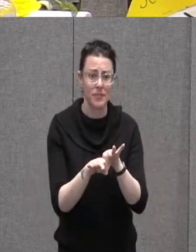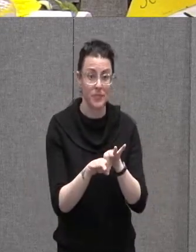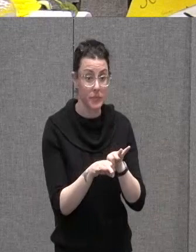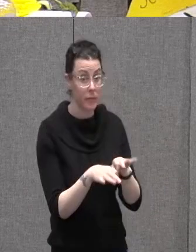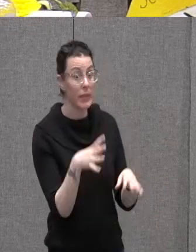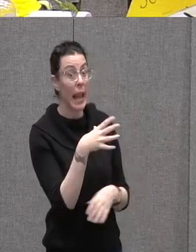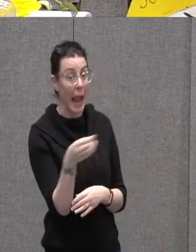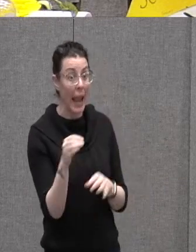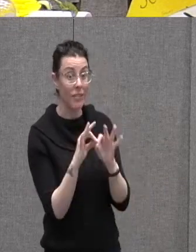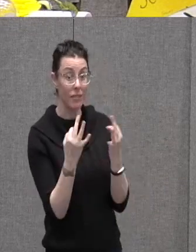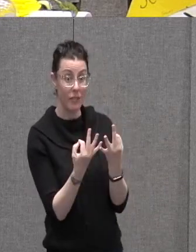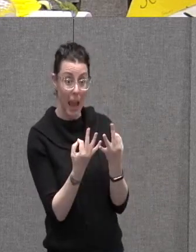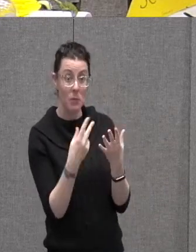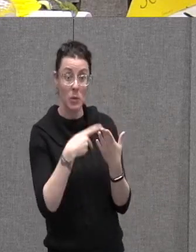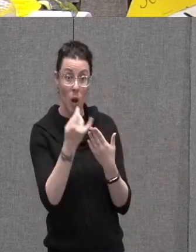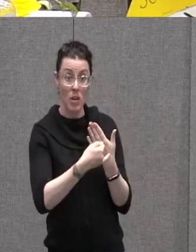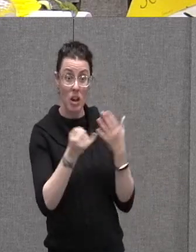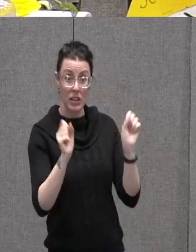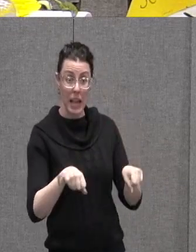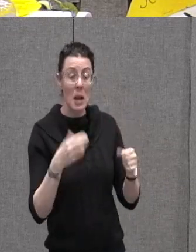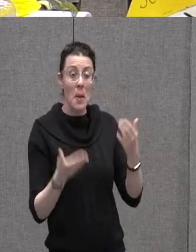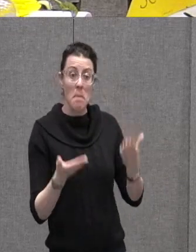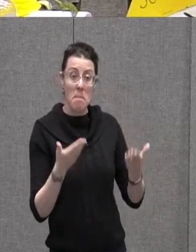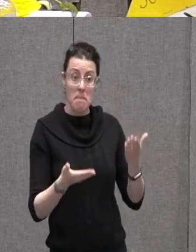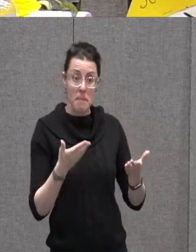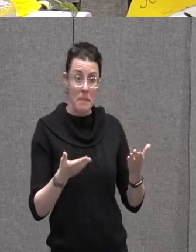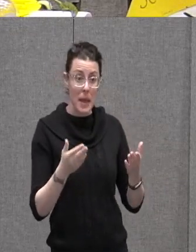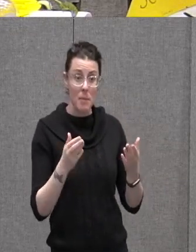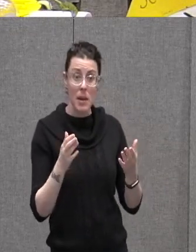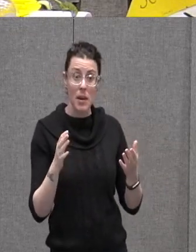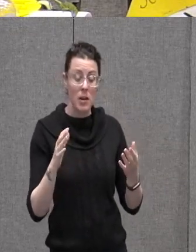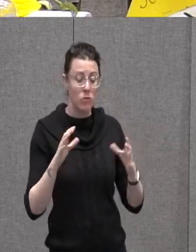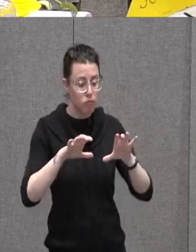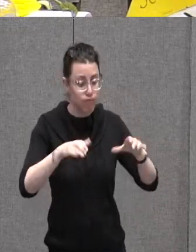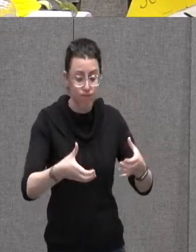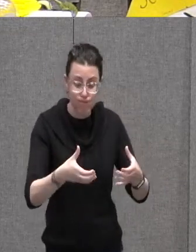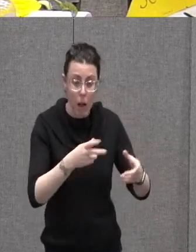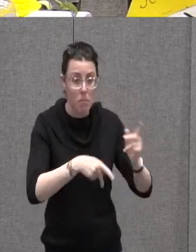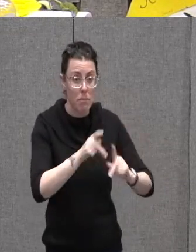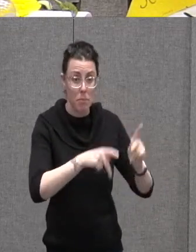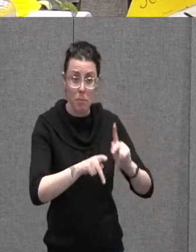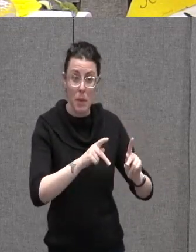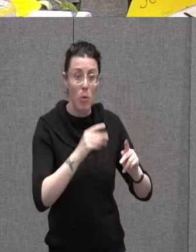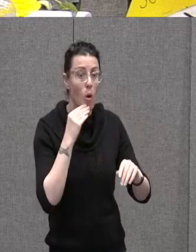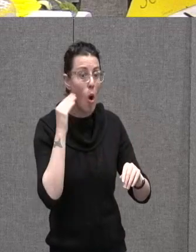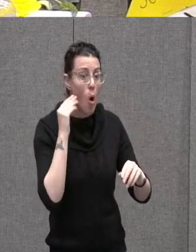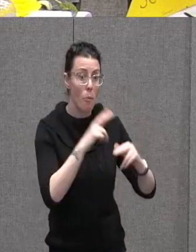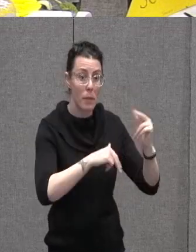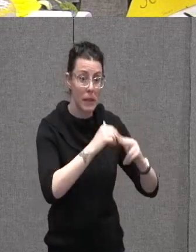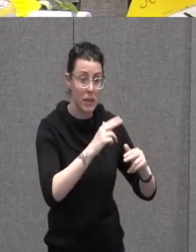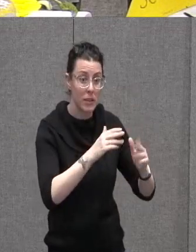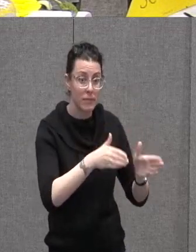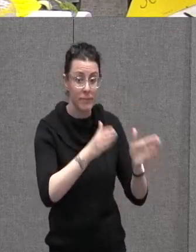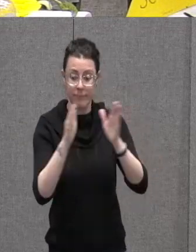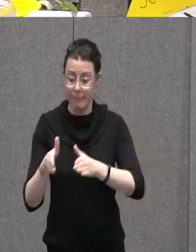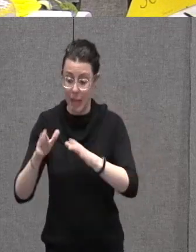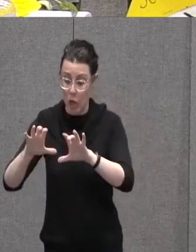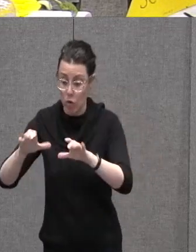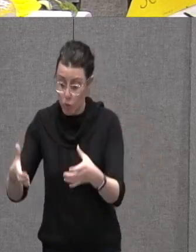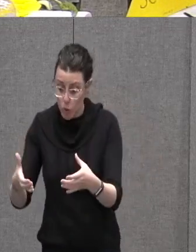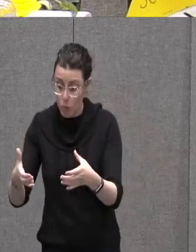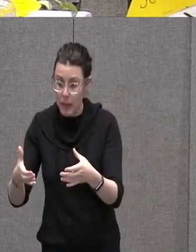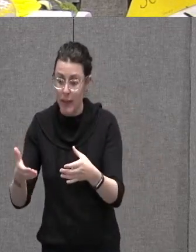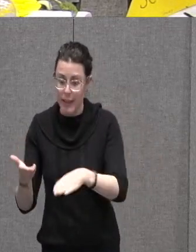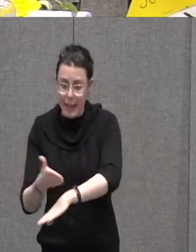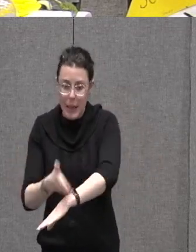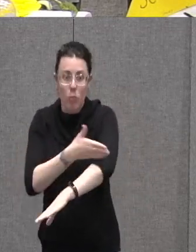into, maybe a set of people at home build something and then the next person adds onto it or improves it, or everybody all